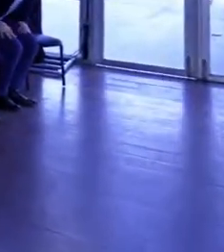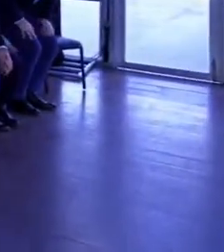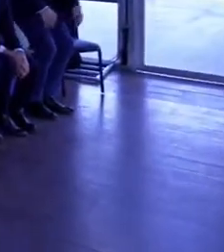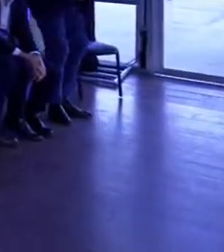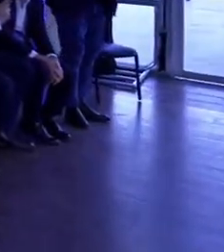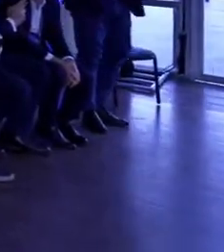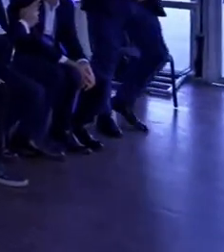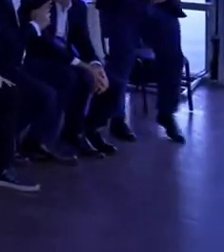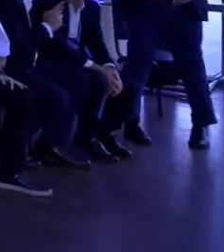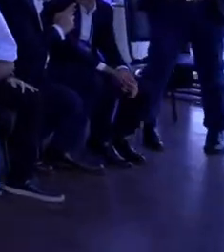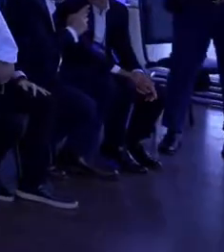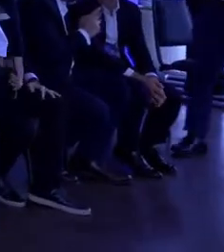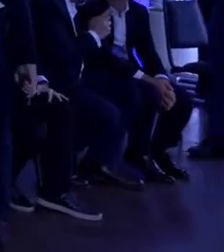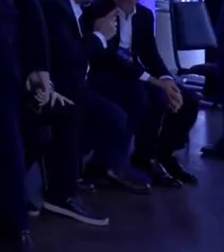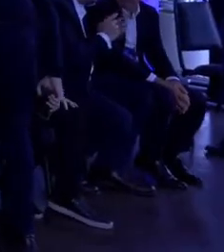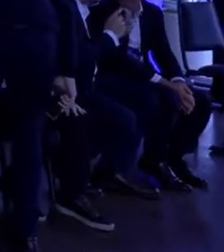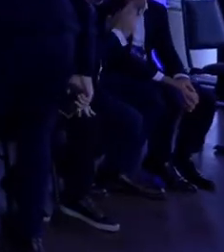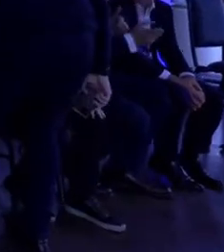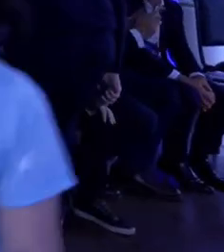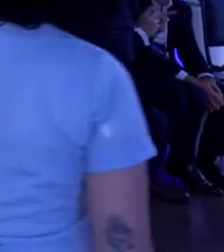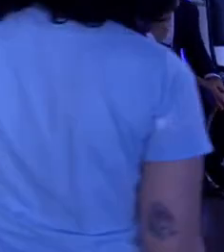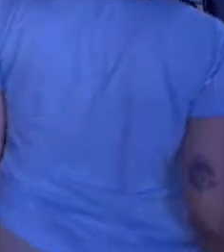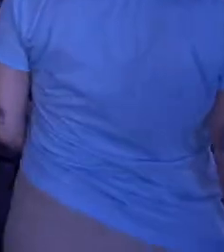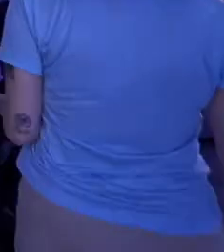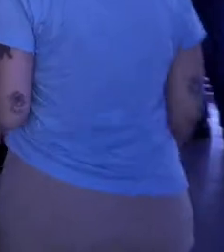Obrigada. Faz uma foto, por favor.